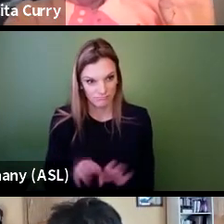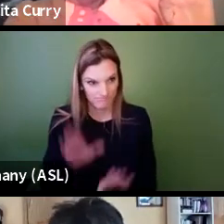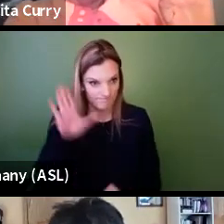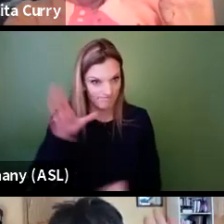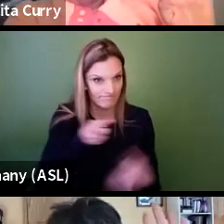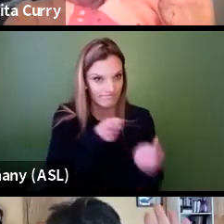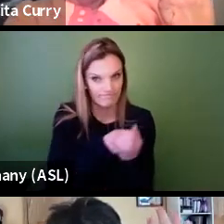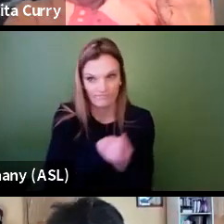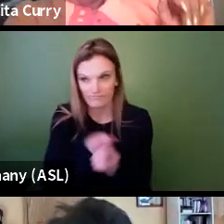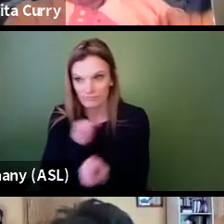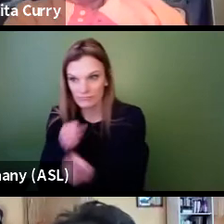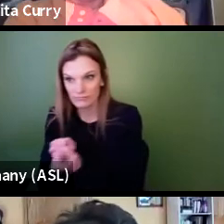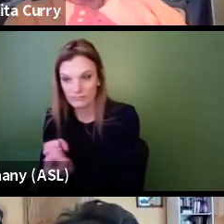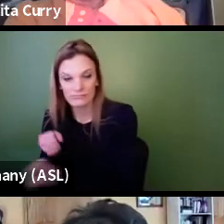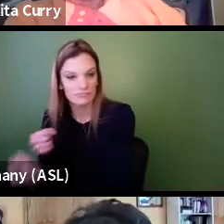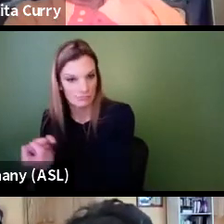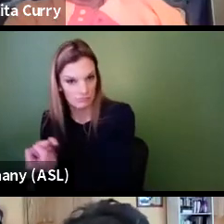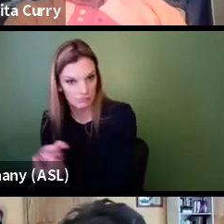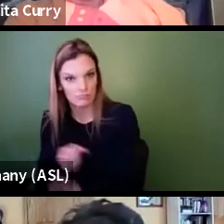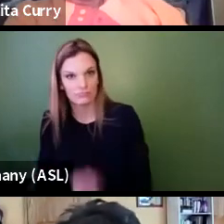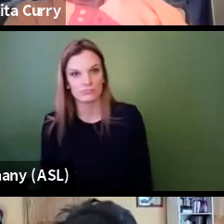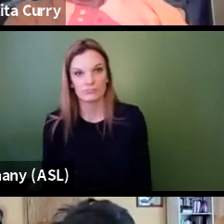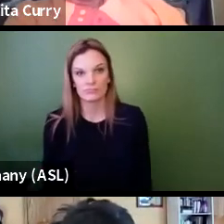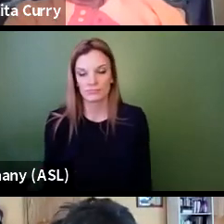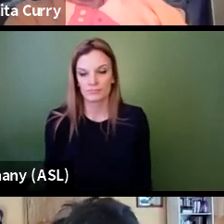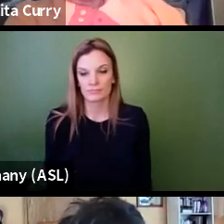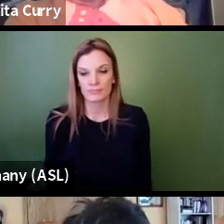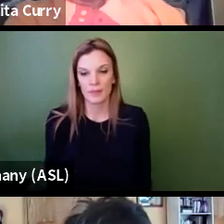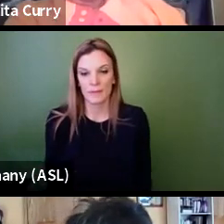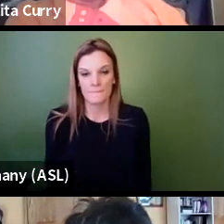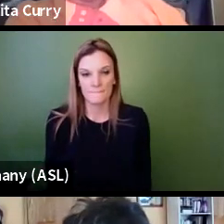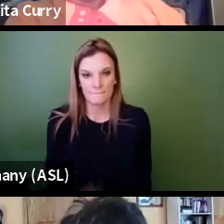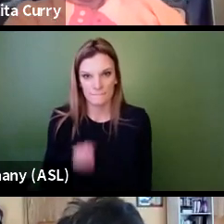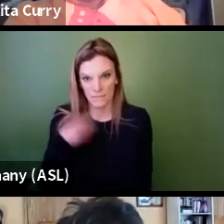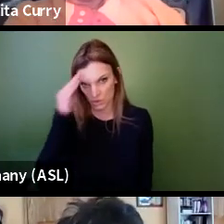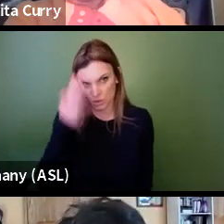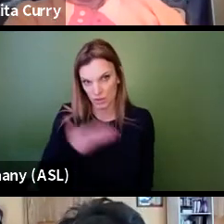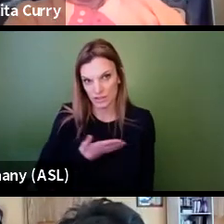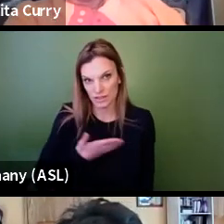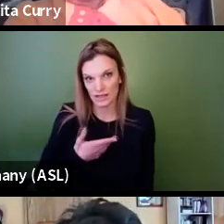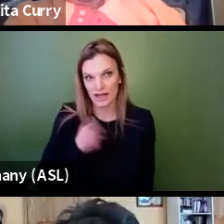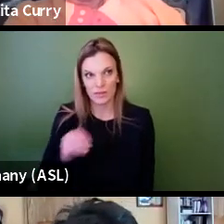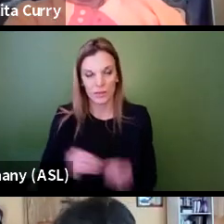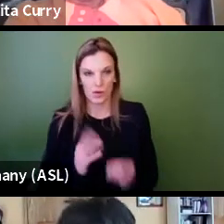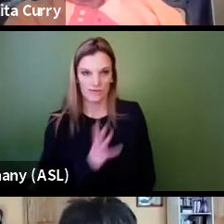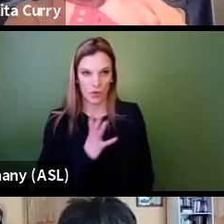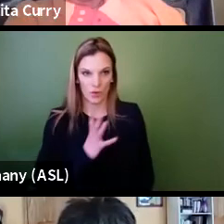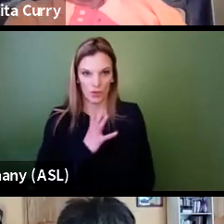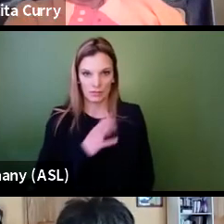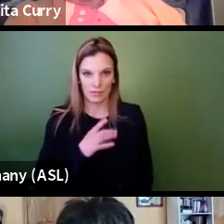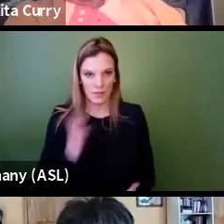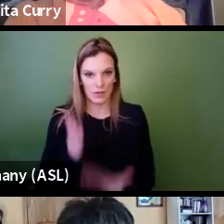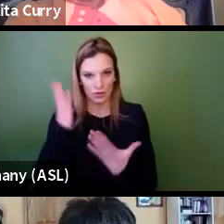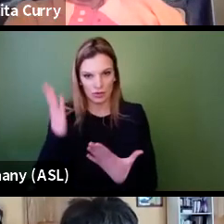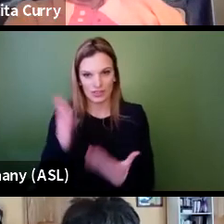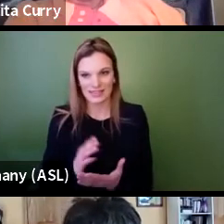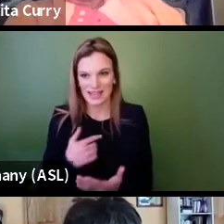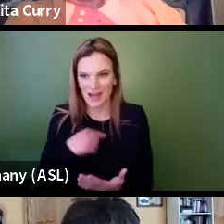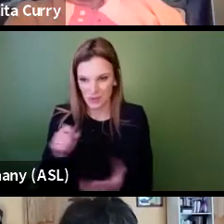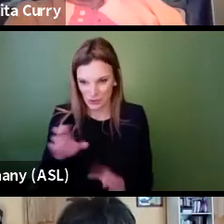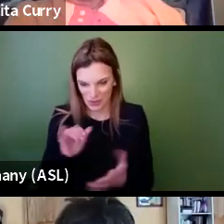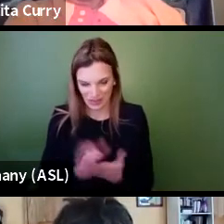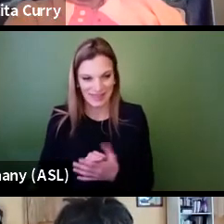seconded by Rebecca. And I've been told I have to be more formal on all my motions, so I'll do